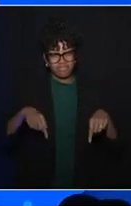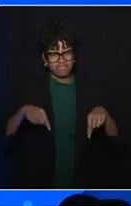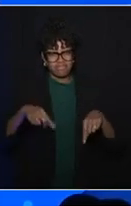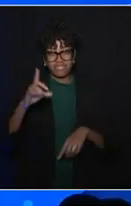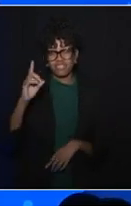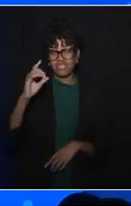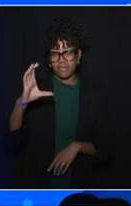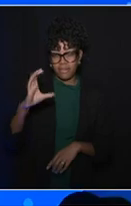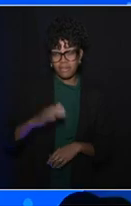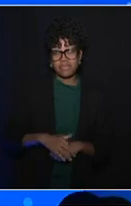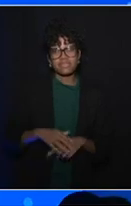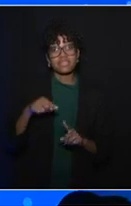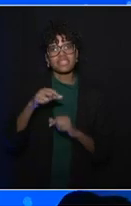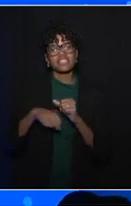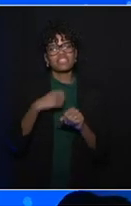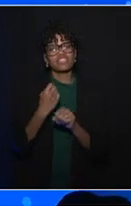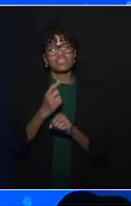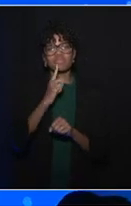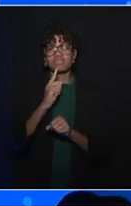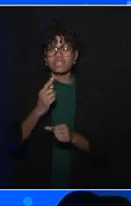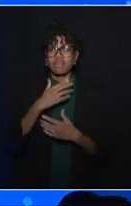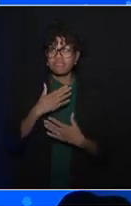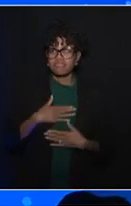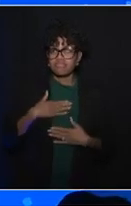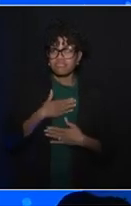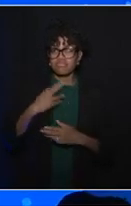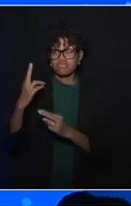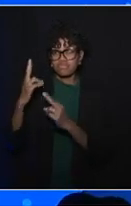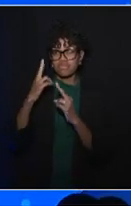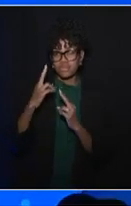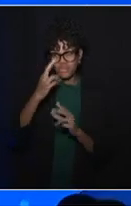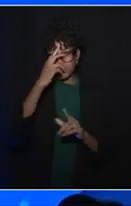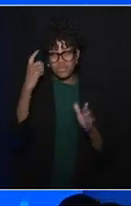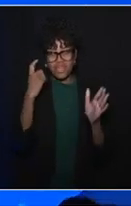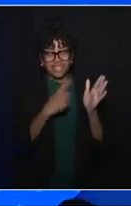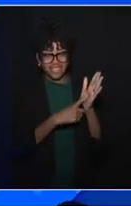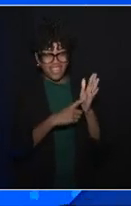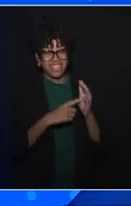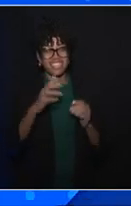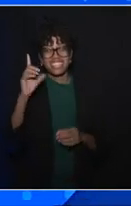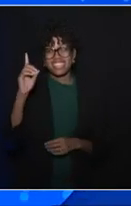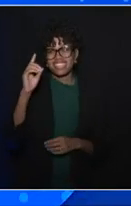deeply grateful to have been recognized by OSSE as DC's Teacher of the Year.